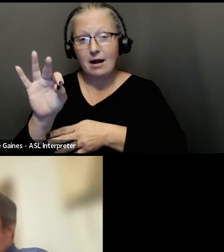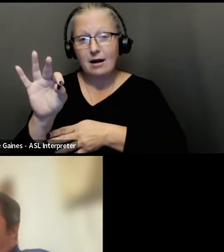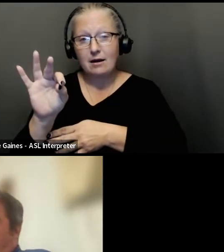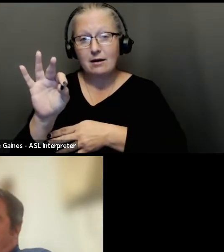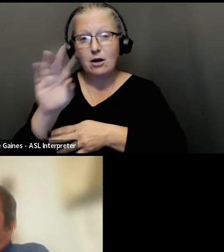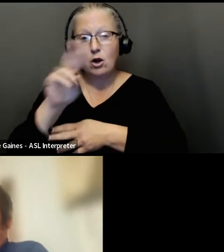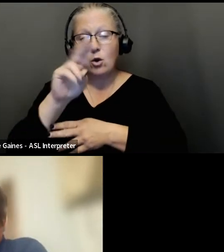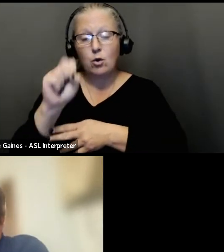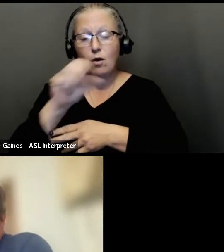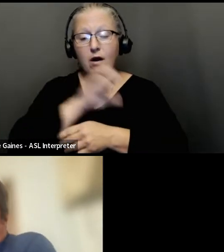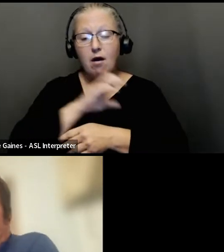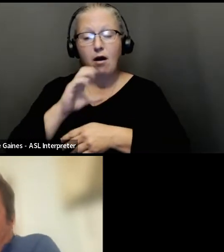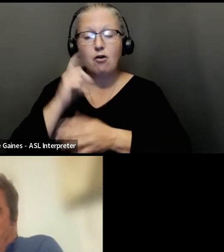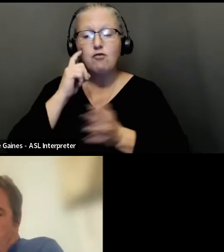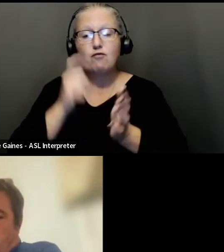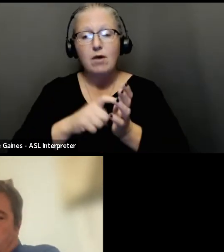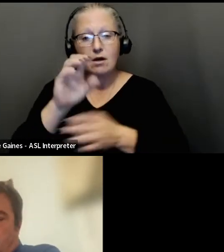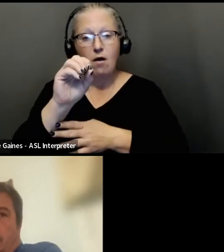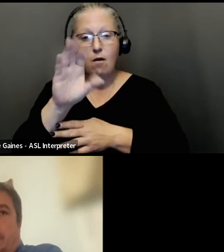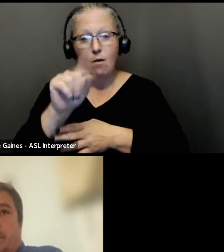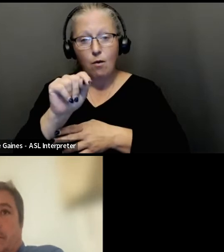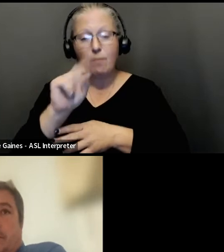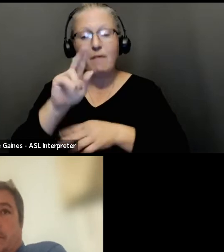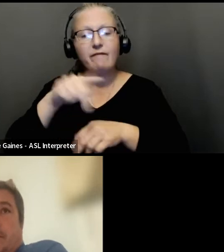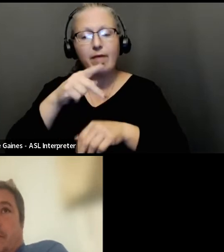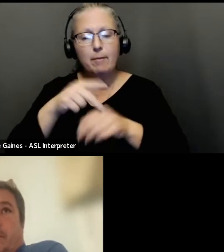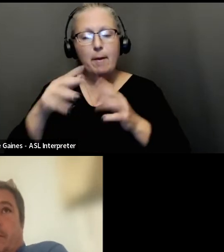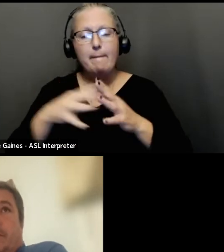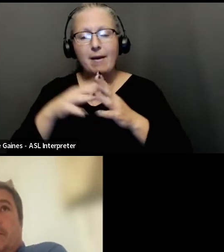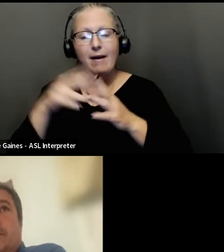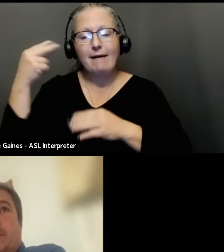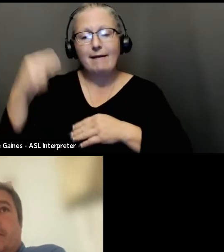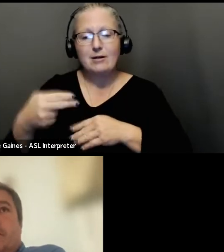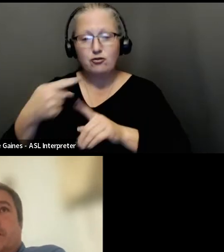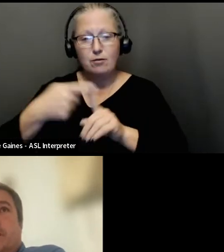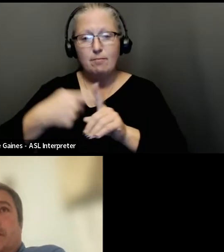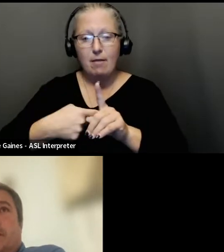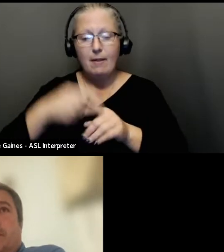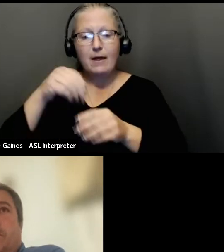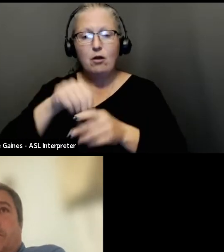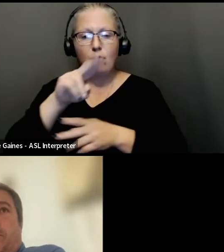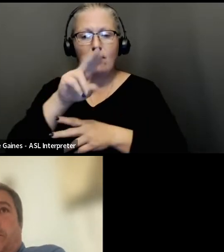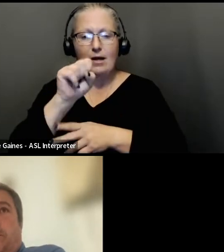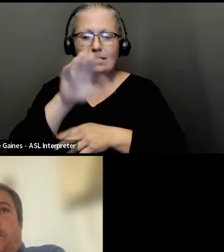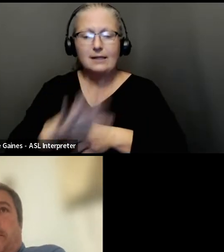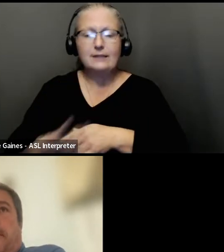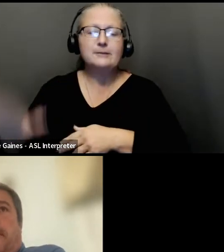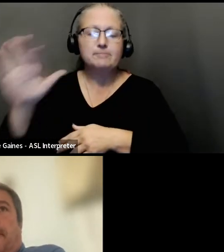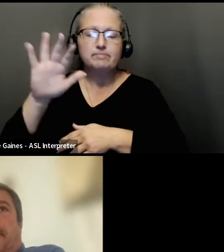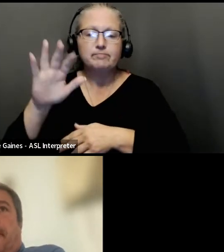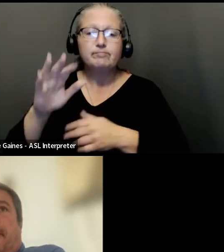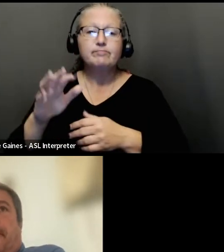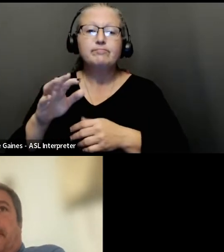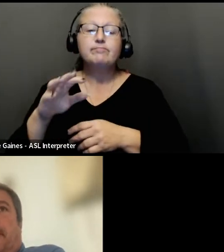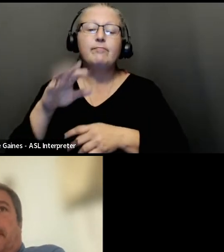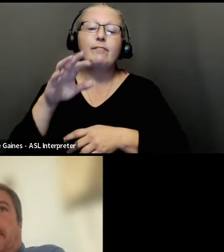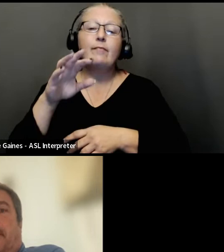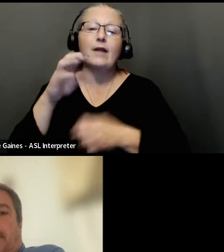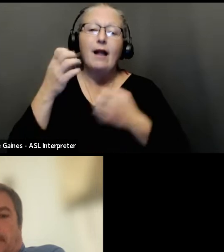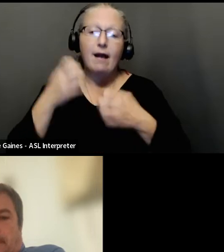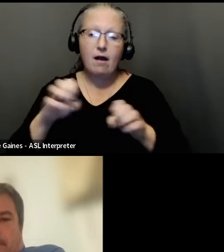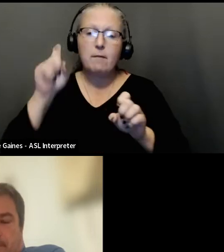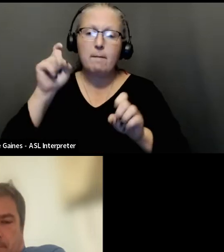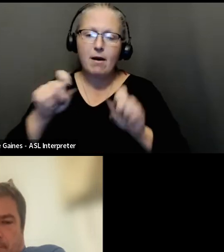U.S. Congress recognized October as Filipino American History Month in the United States. And whereas efforts